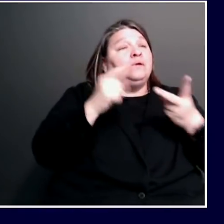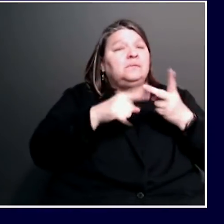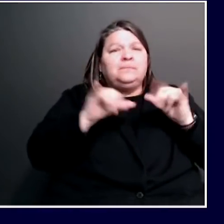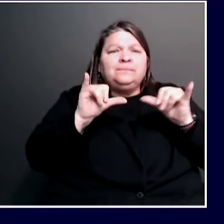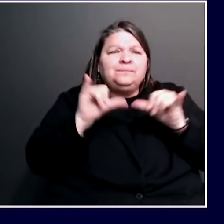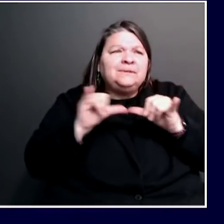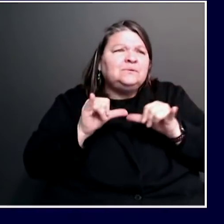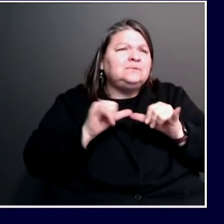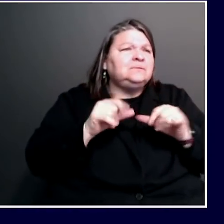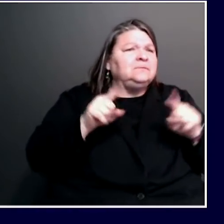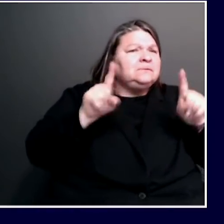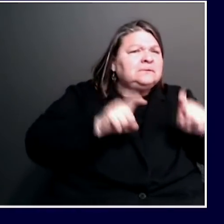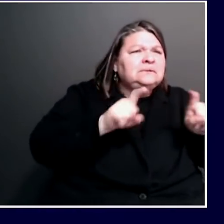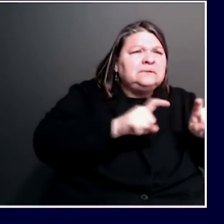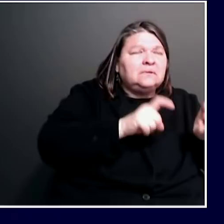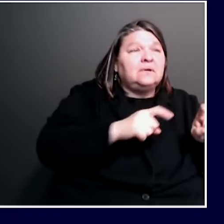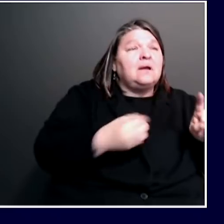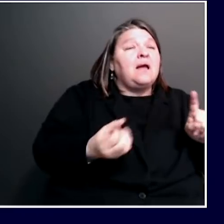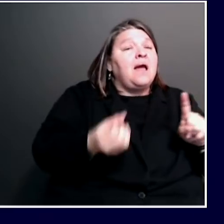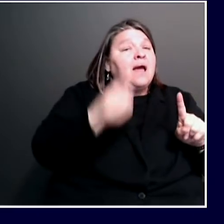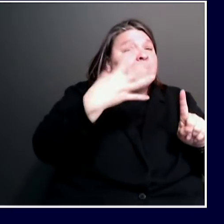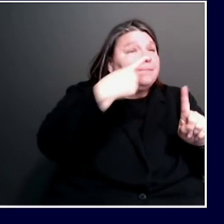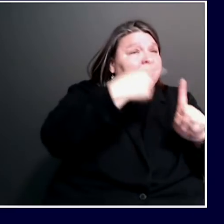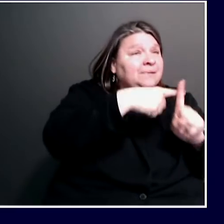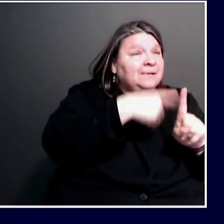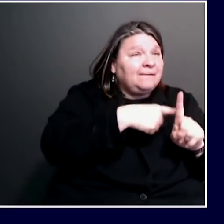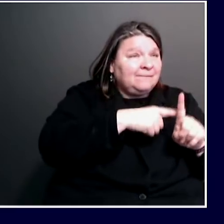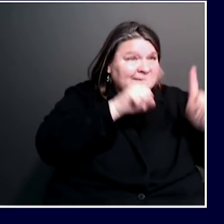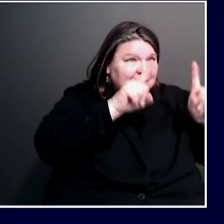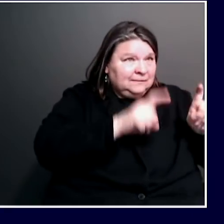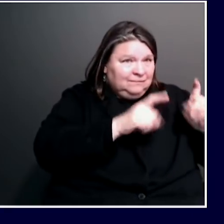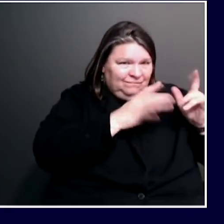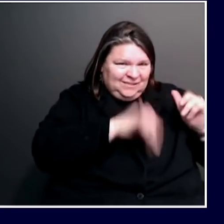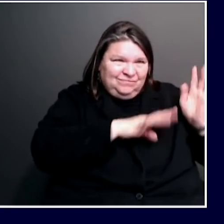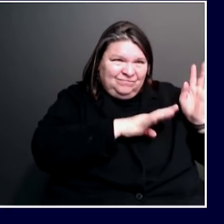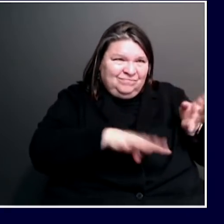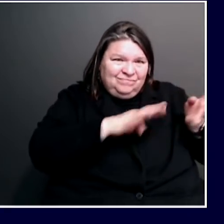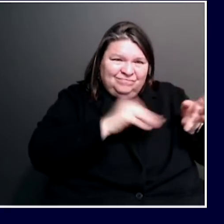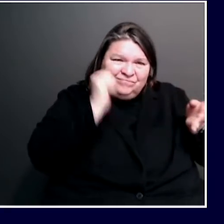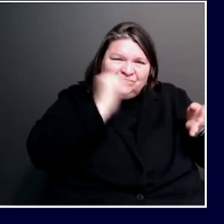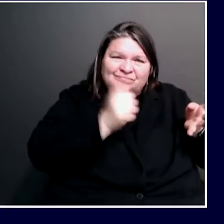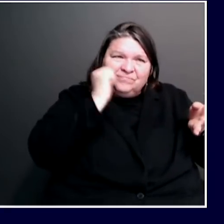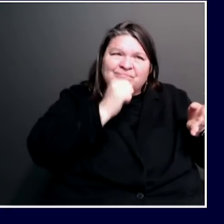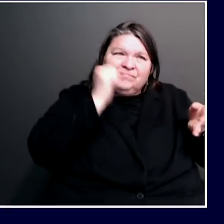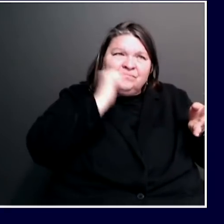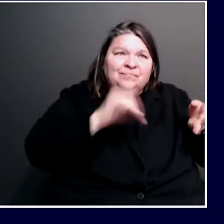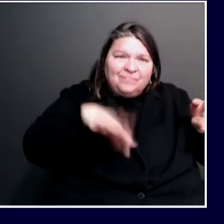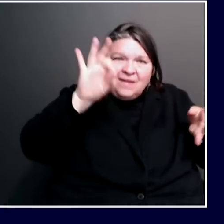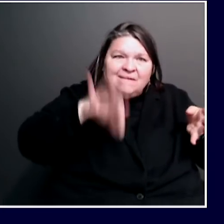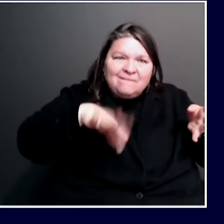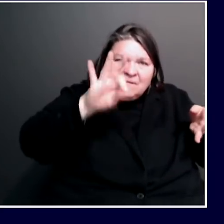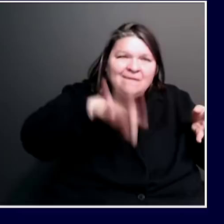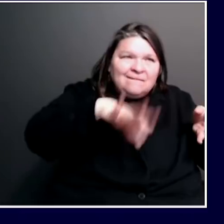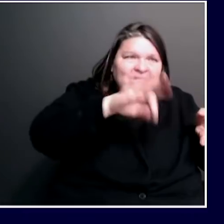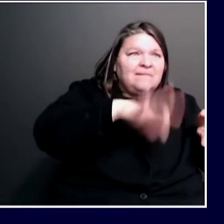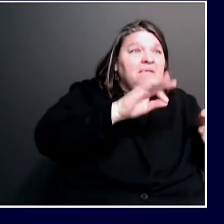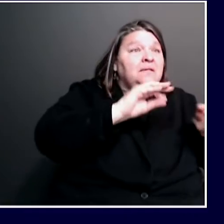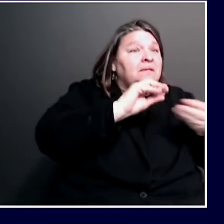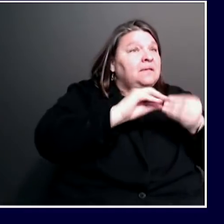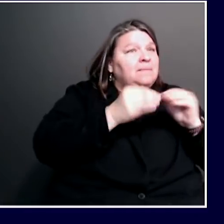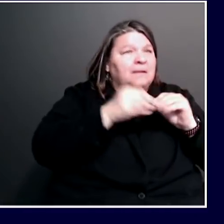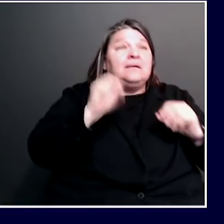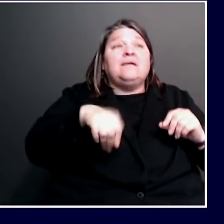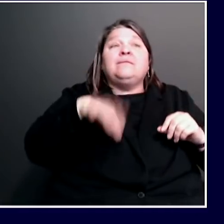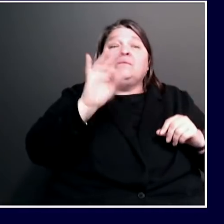of positive test results that we receive every single day. Those numbers, which are on our website, show